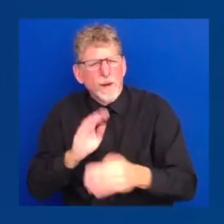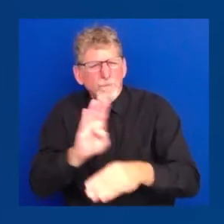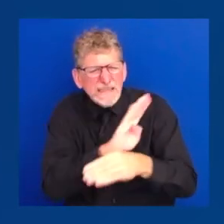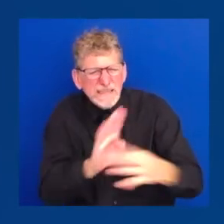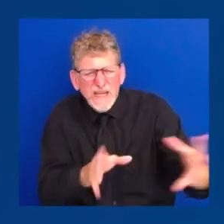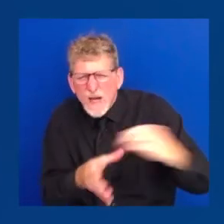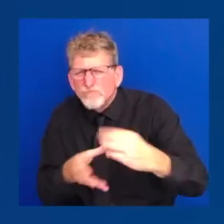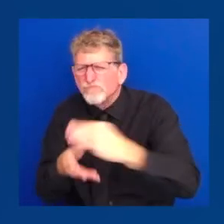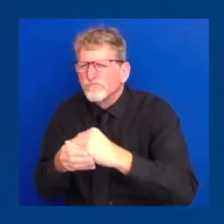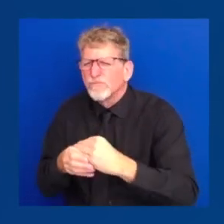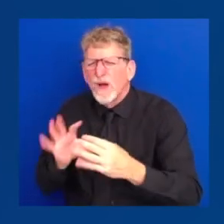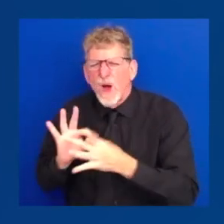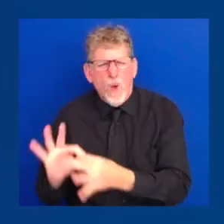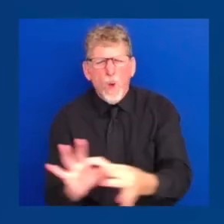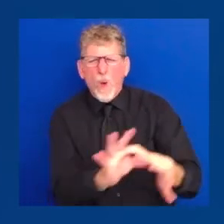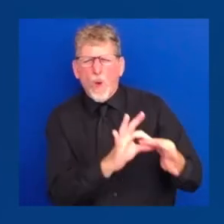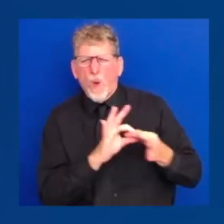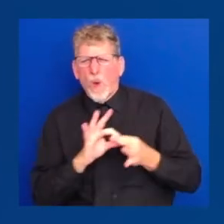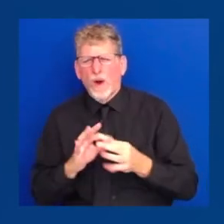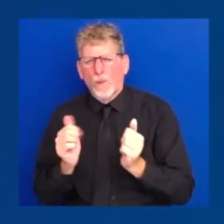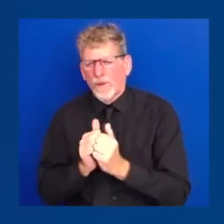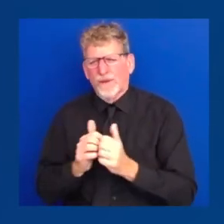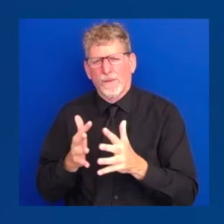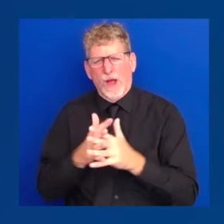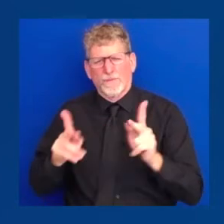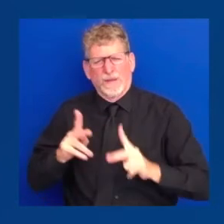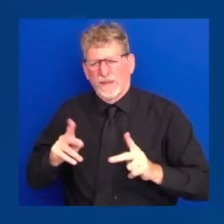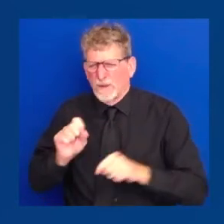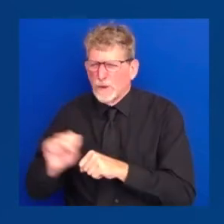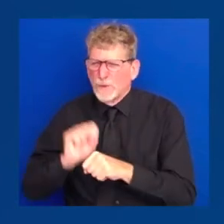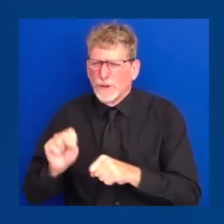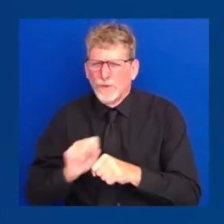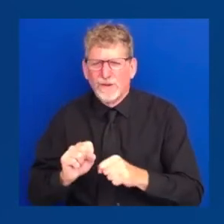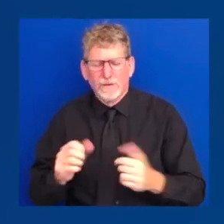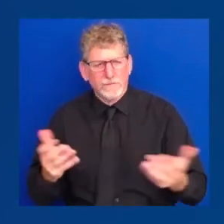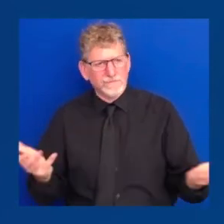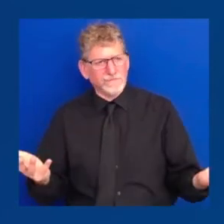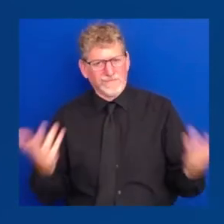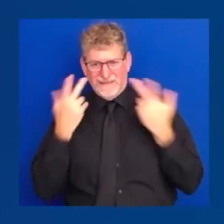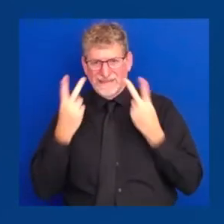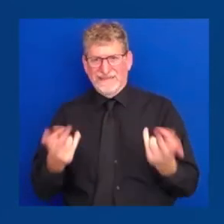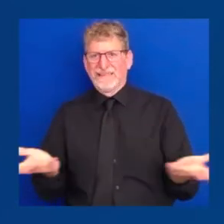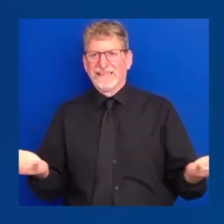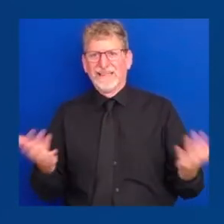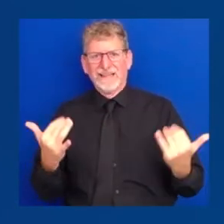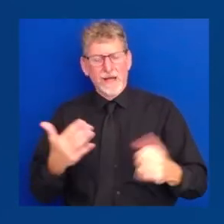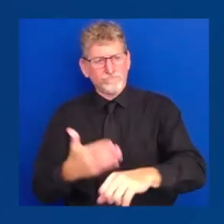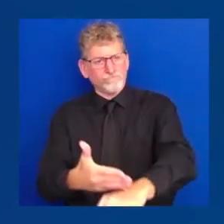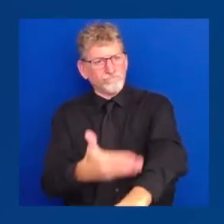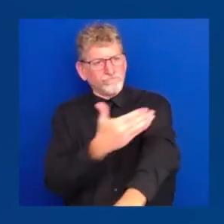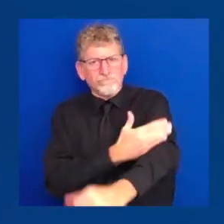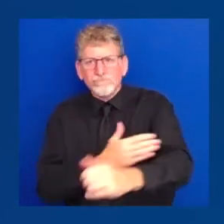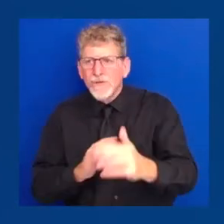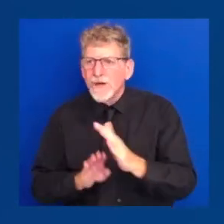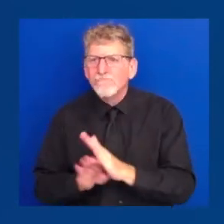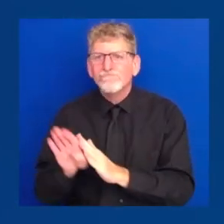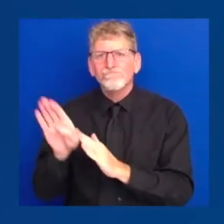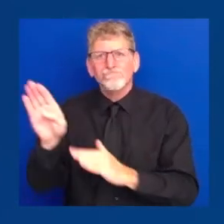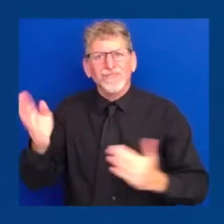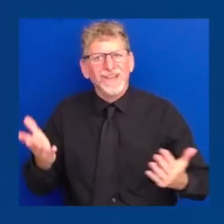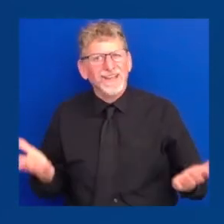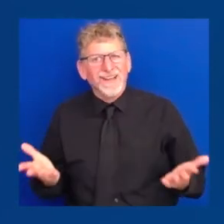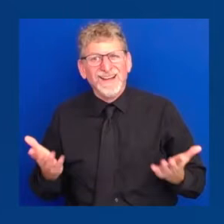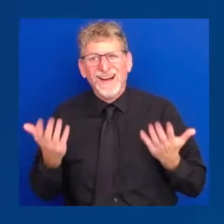made tremendous progress. We've delivered the tools Americans need to protect themselves, reopened